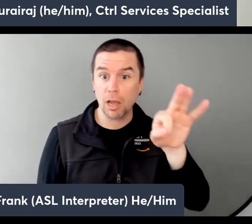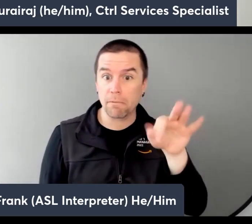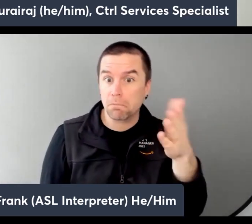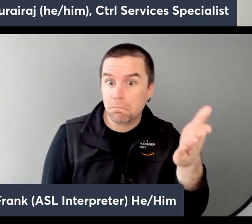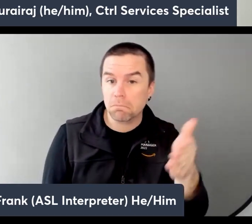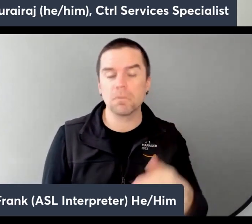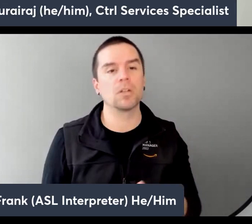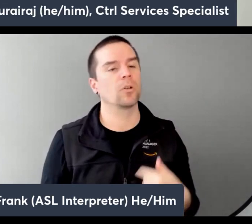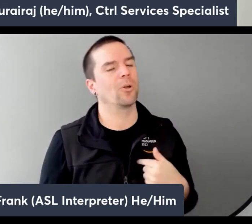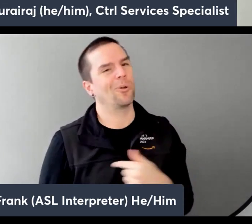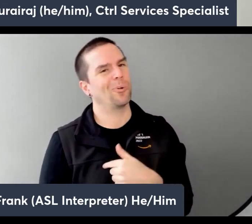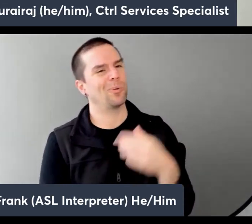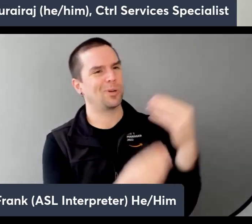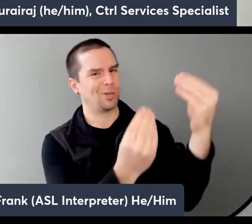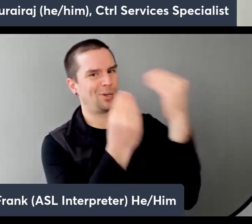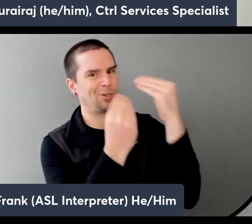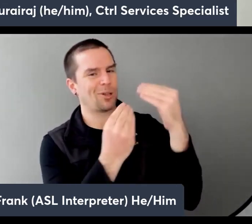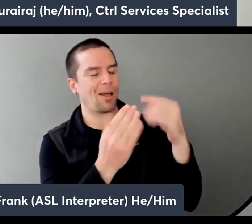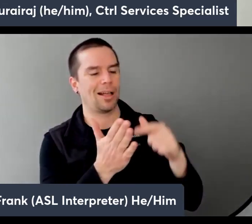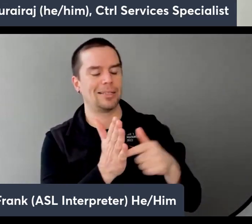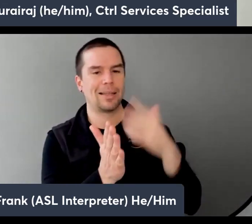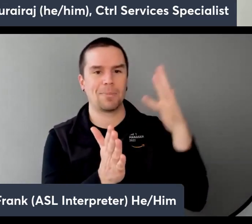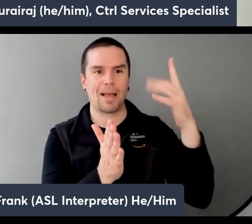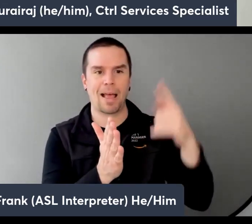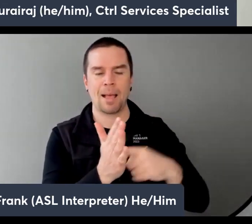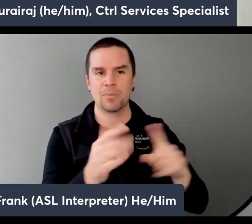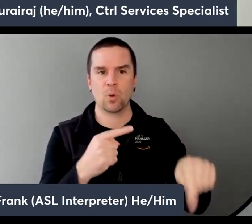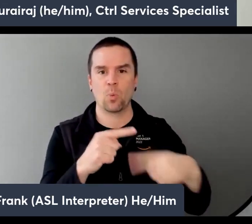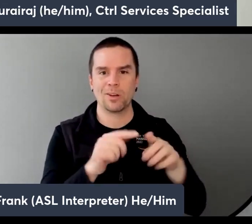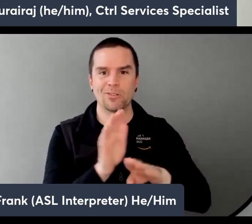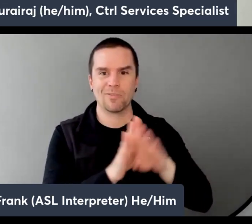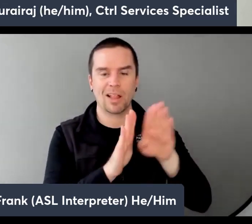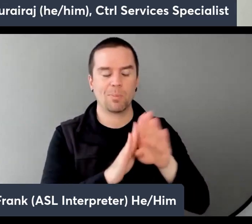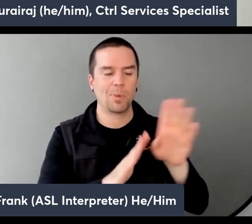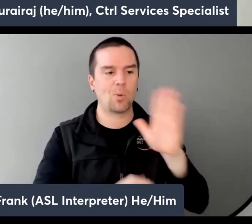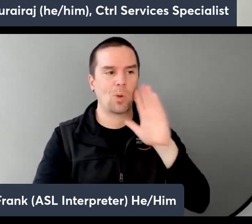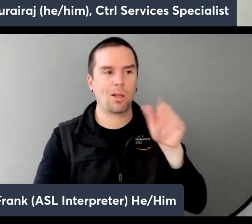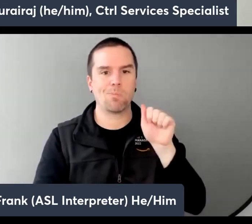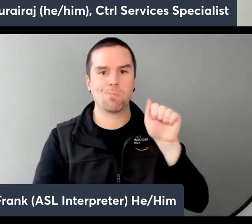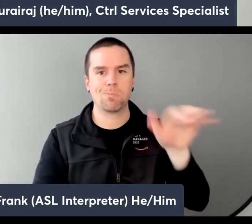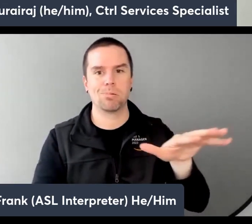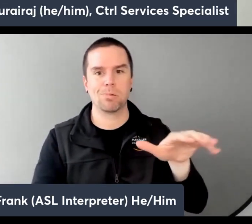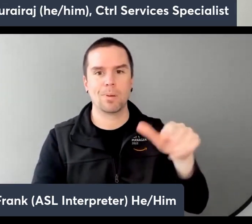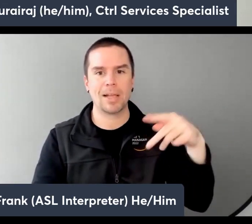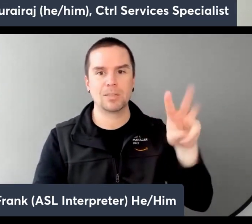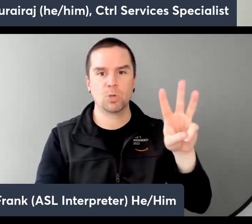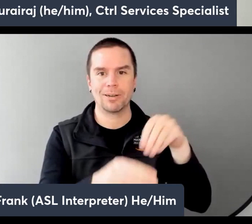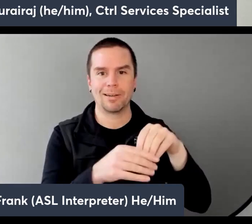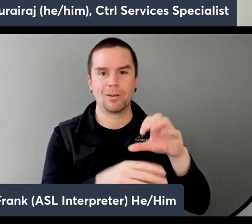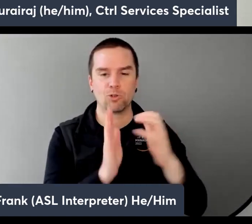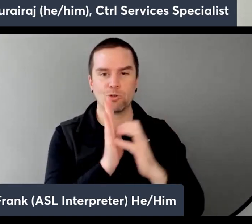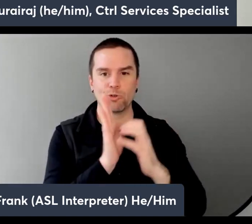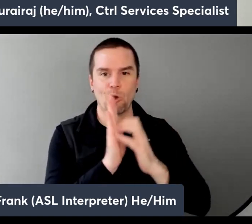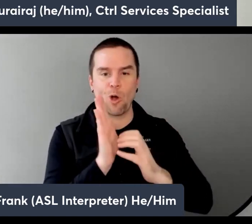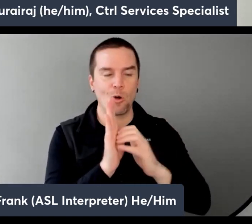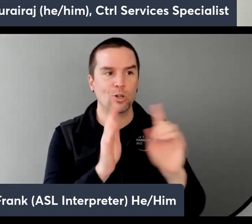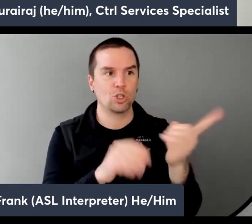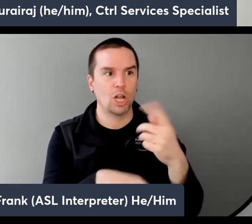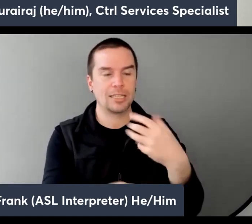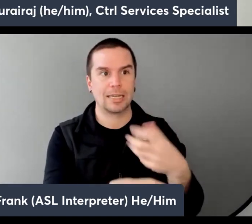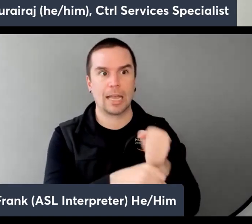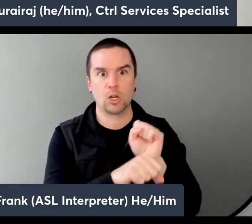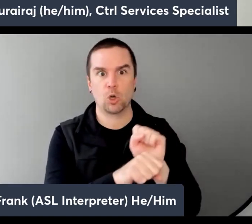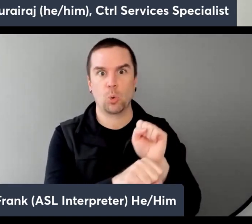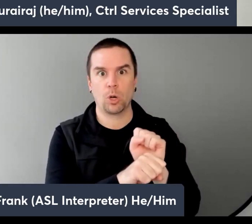when you're developing, you just put a password into your code just to get it to work. So that is a no-no. So best practices, all of our customers,